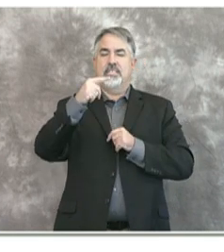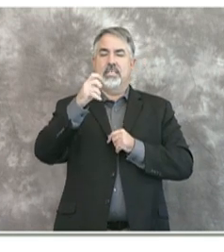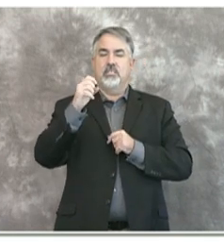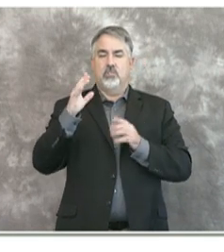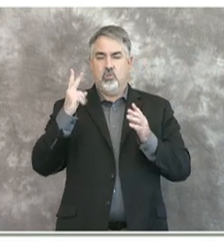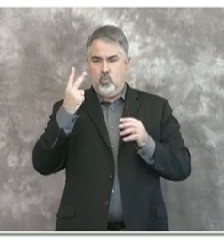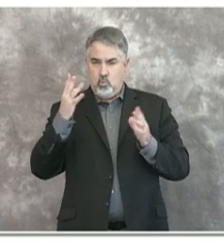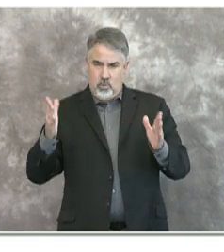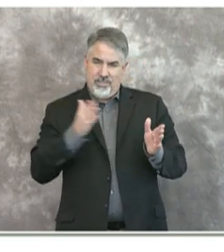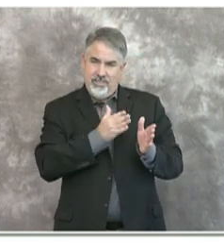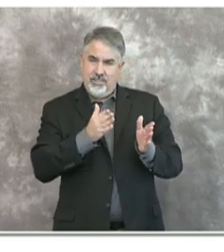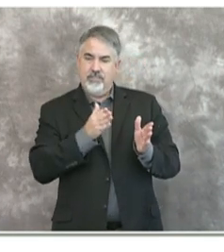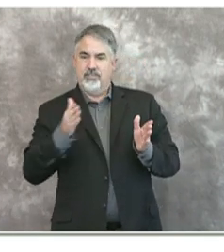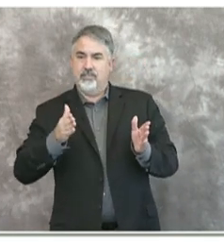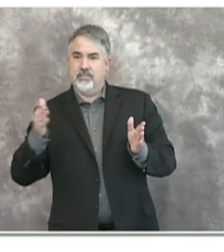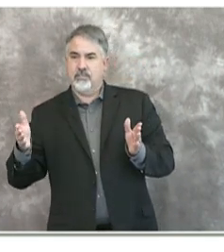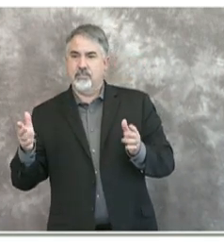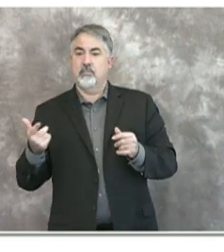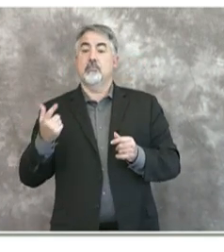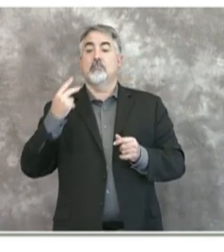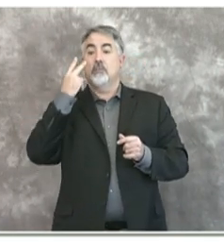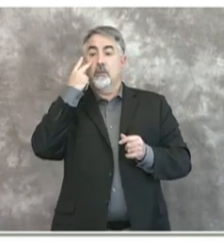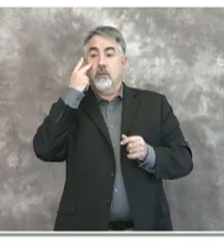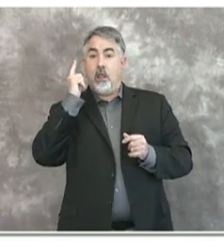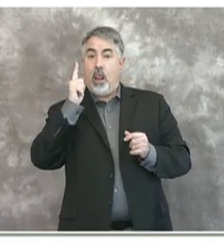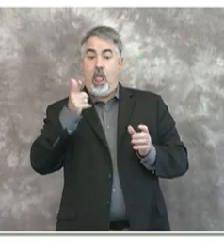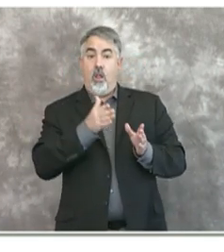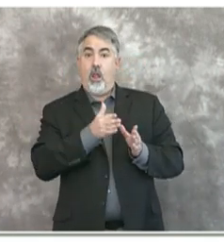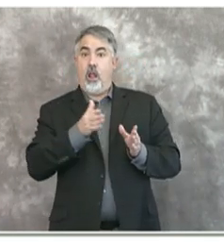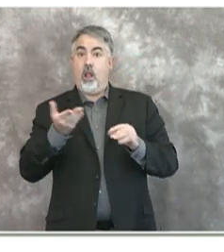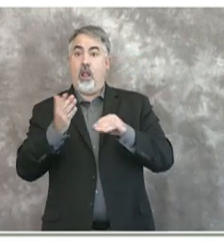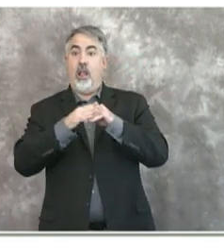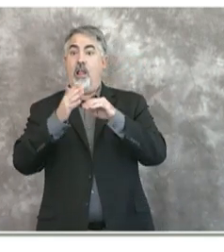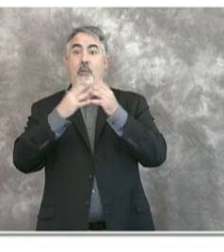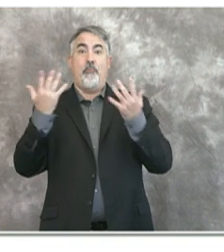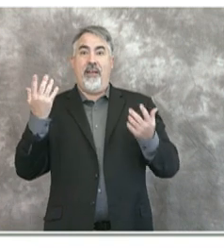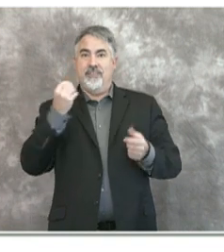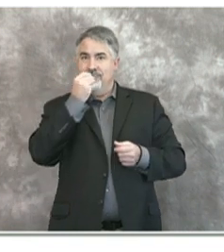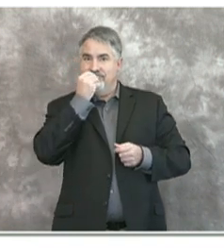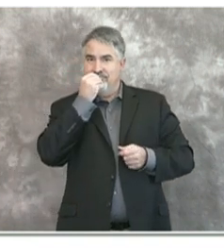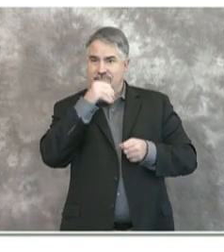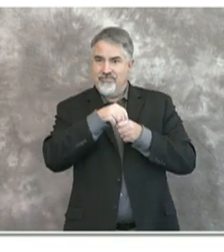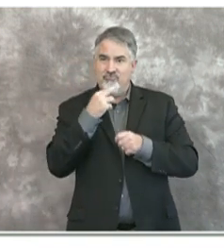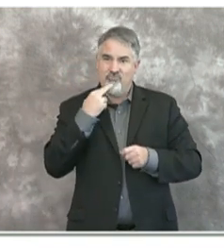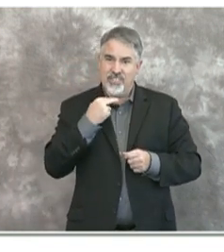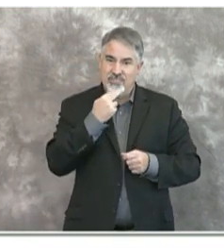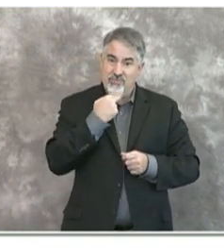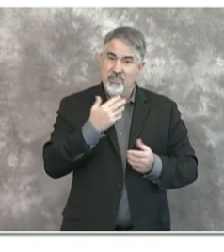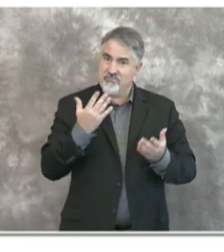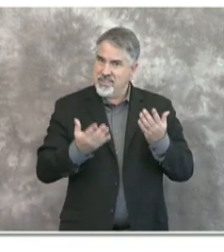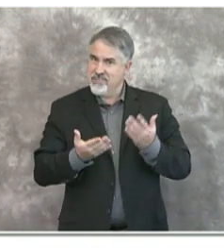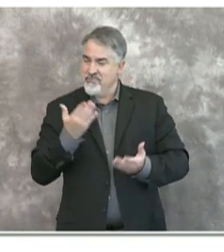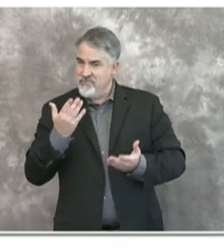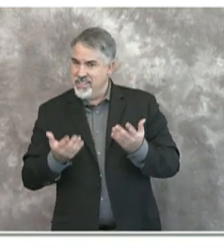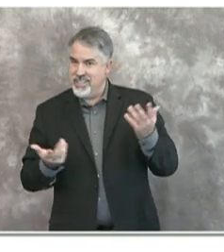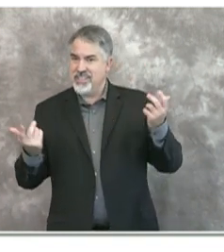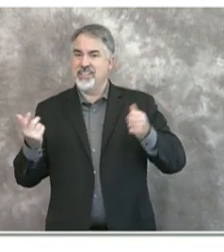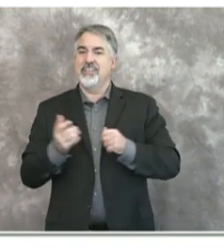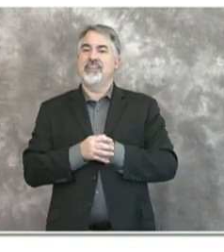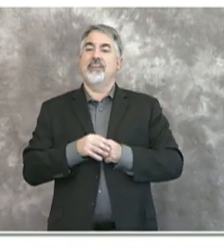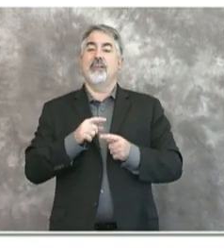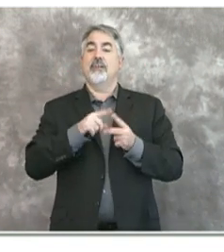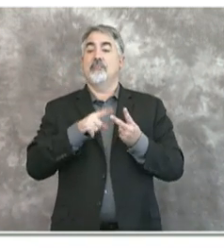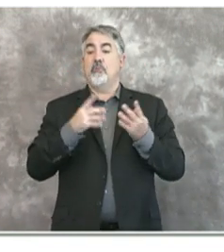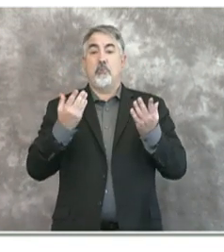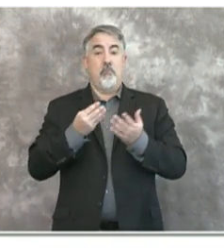the coming weeks. The governor has alluded to the things like this includes dine-in restaurants, shopping malls and swap meets,